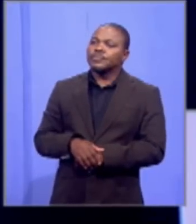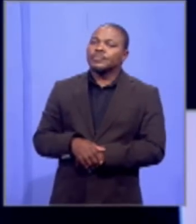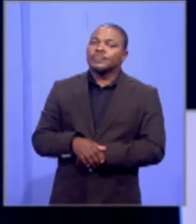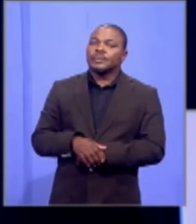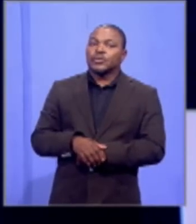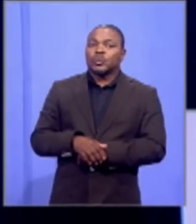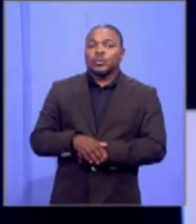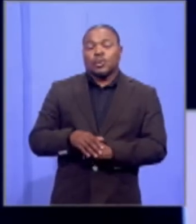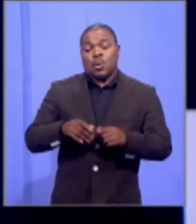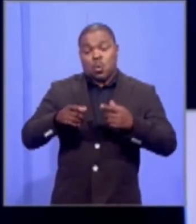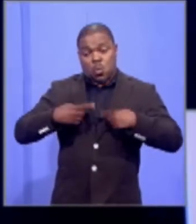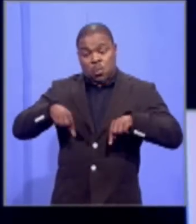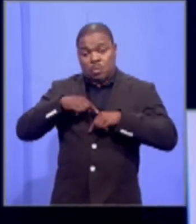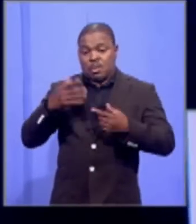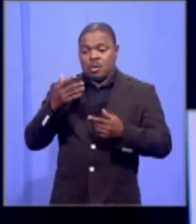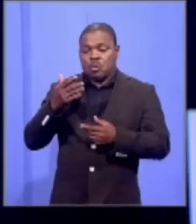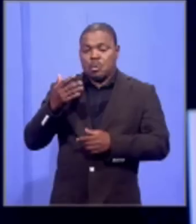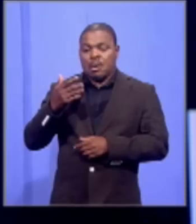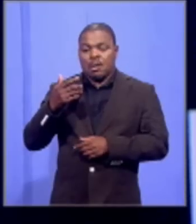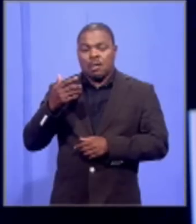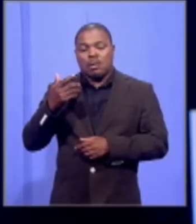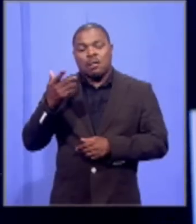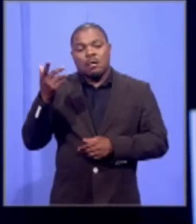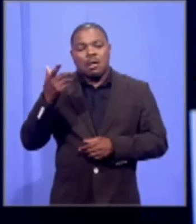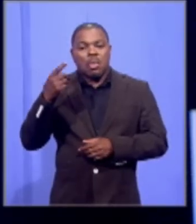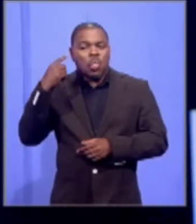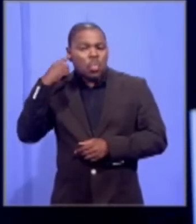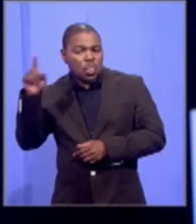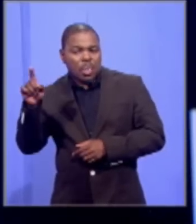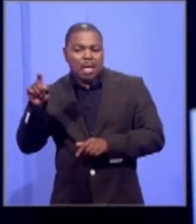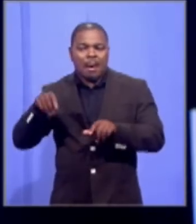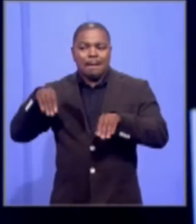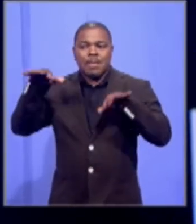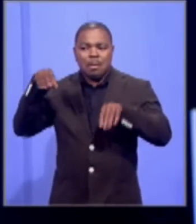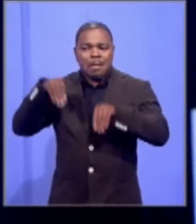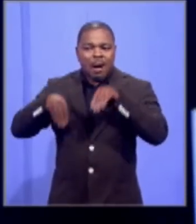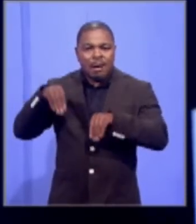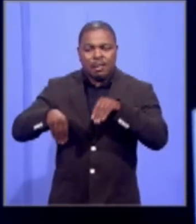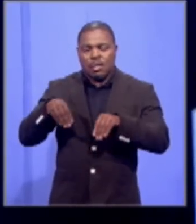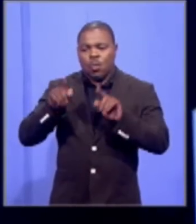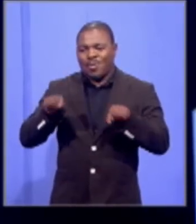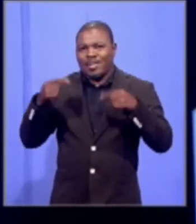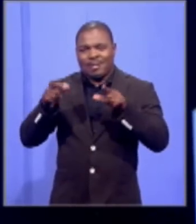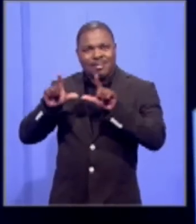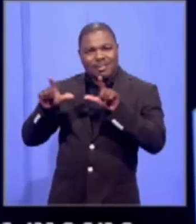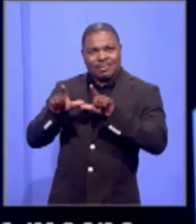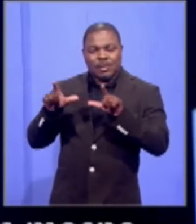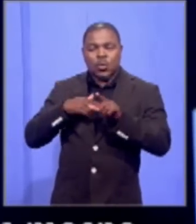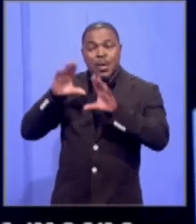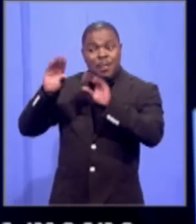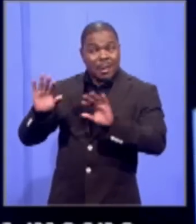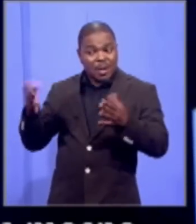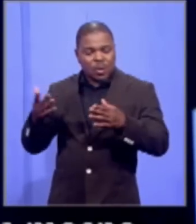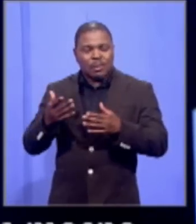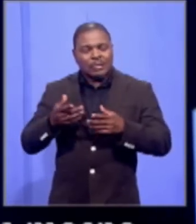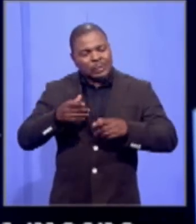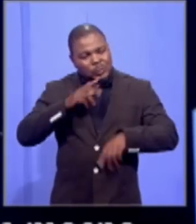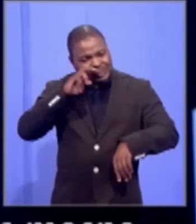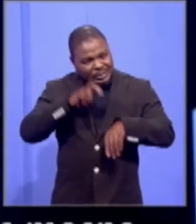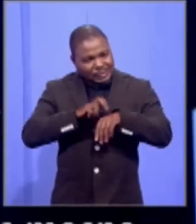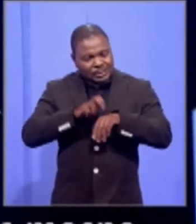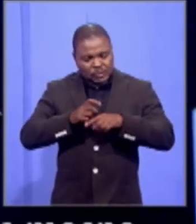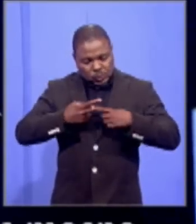go fedisiwe batho ba ba epang ba se mo molaong re tshwanetse gore re fuwe monyetla le gona